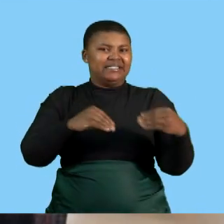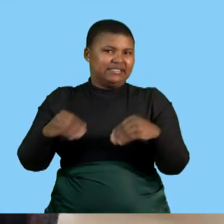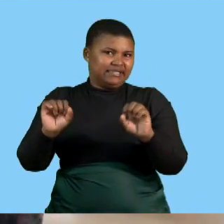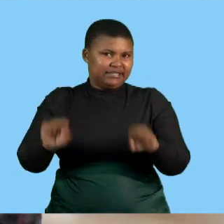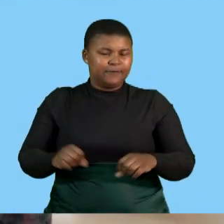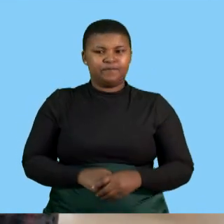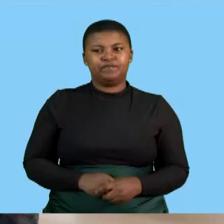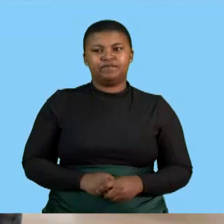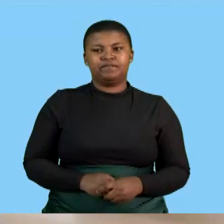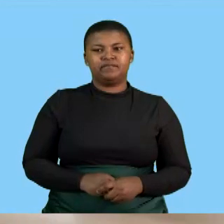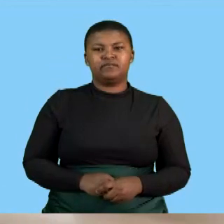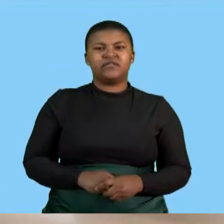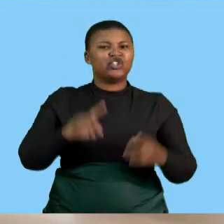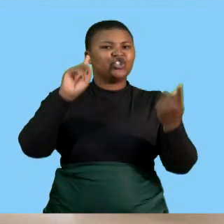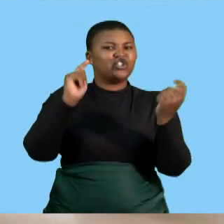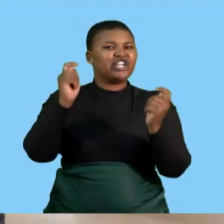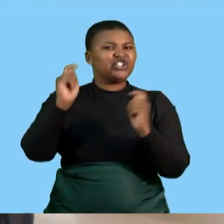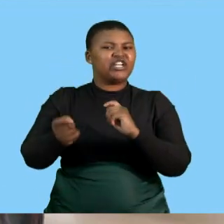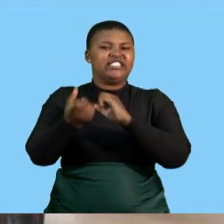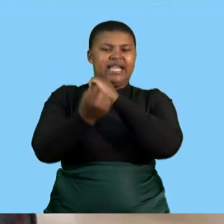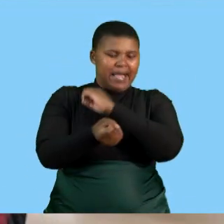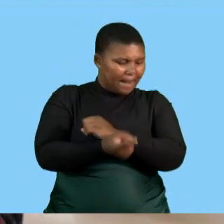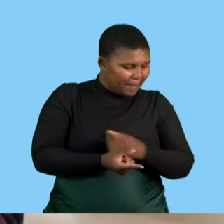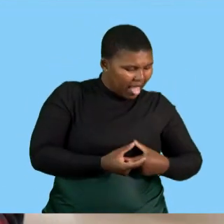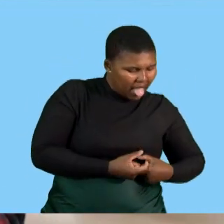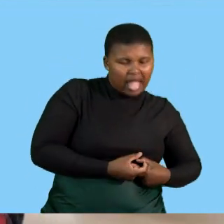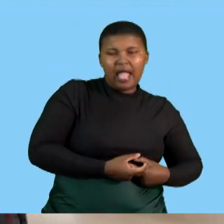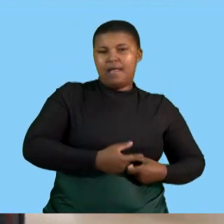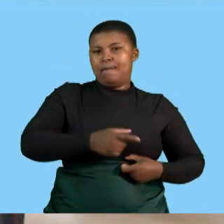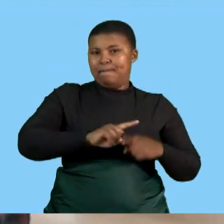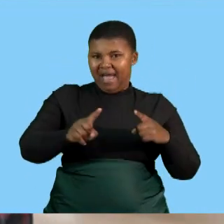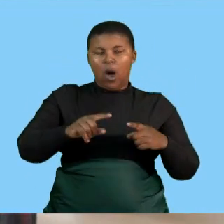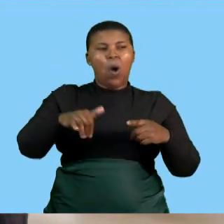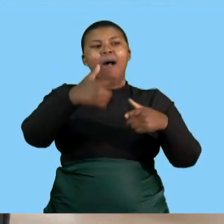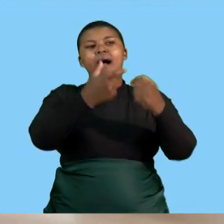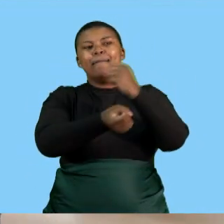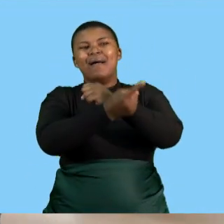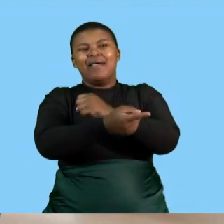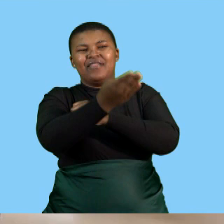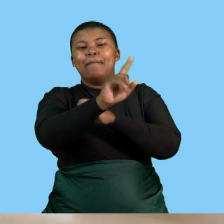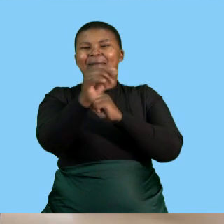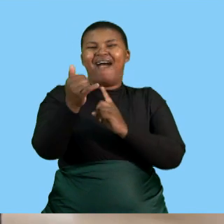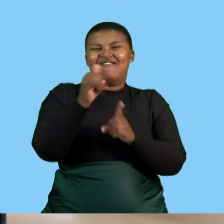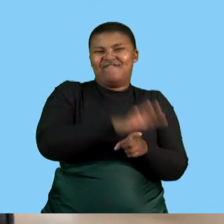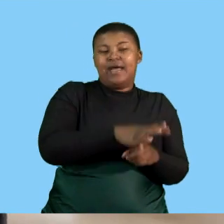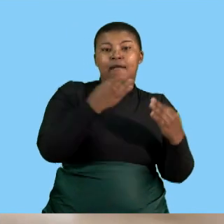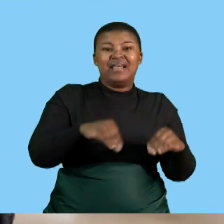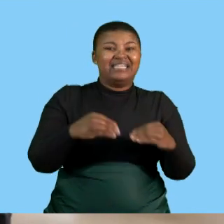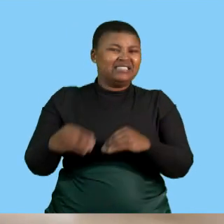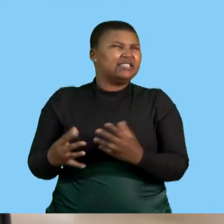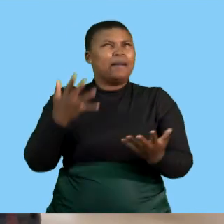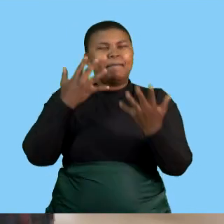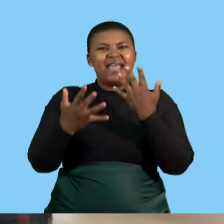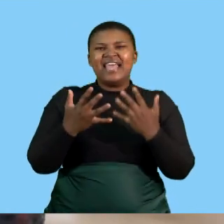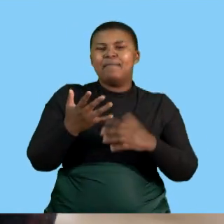Any changes that happens here will have an impact on our business. For example, you don't get enough coal